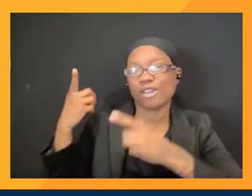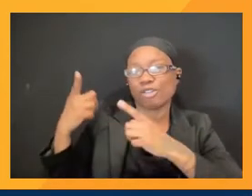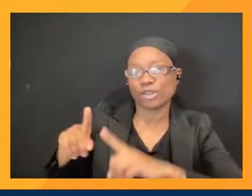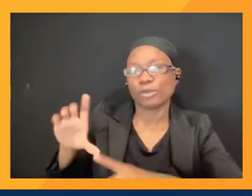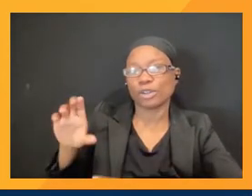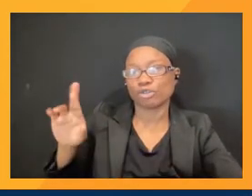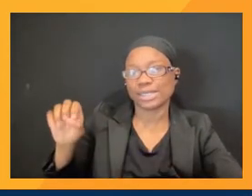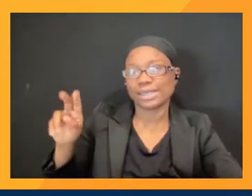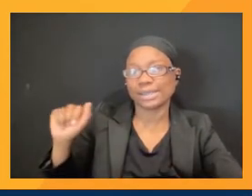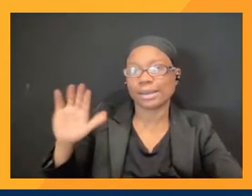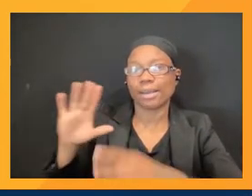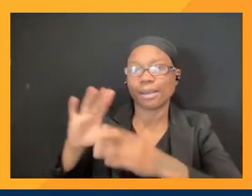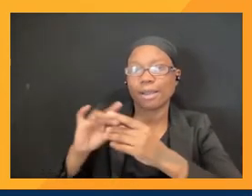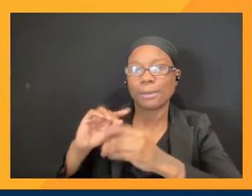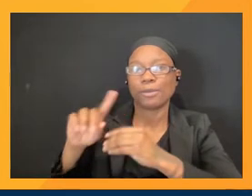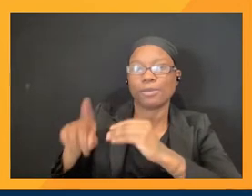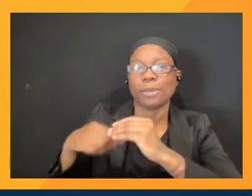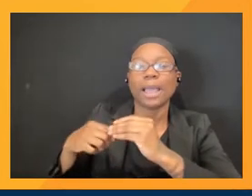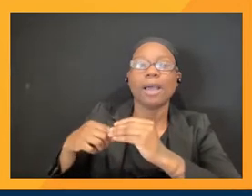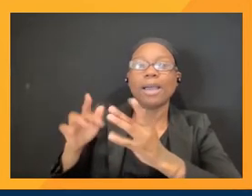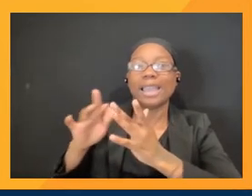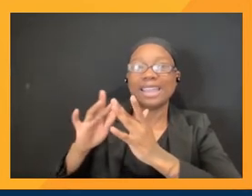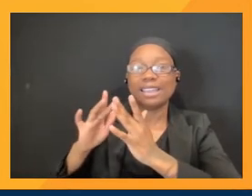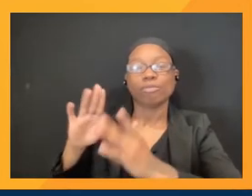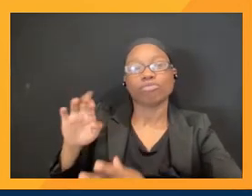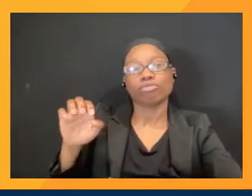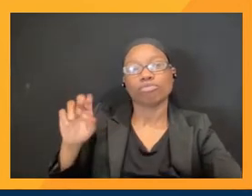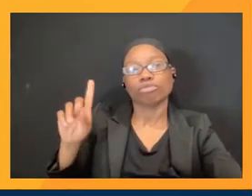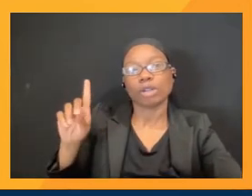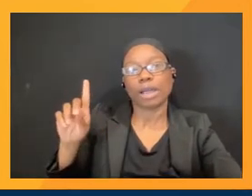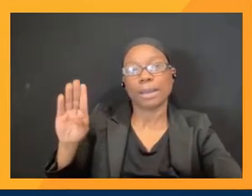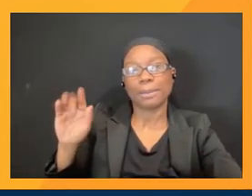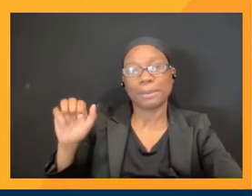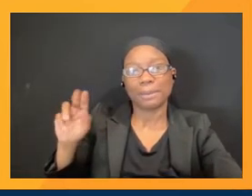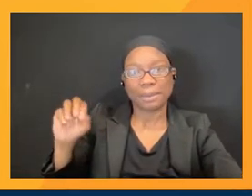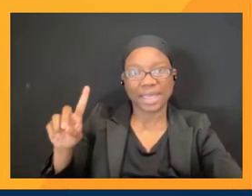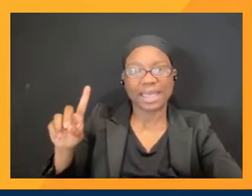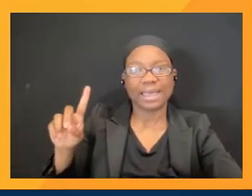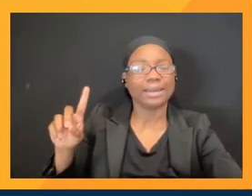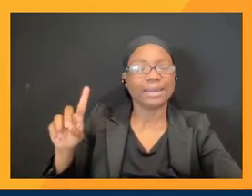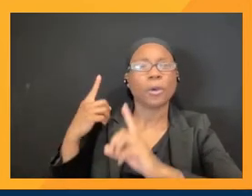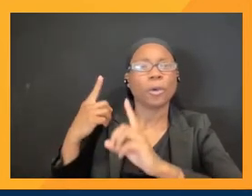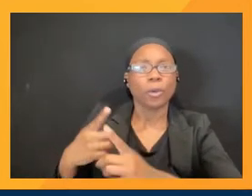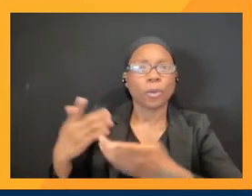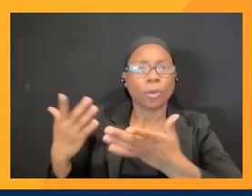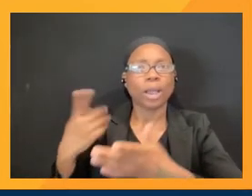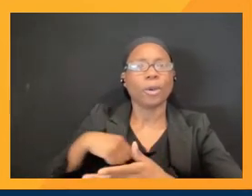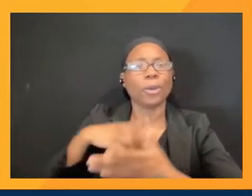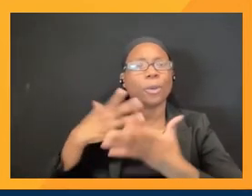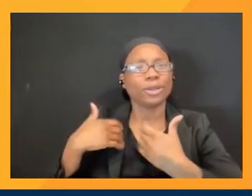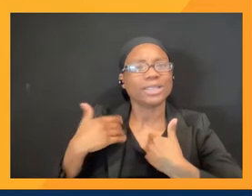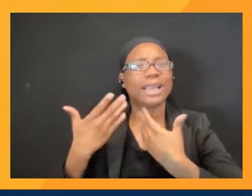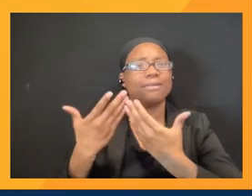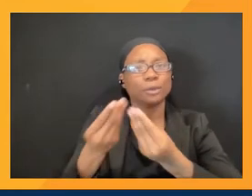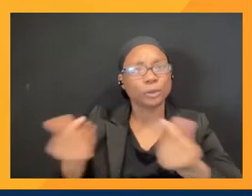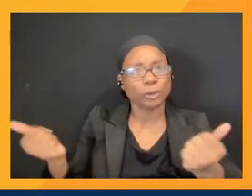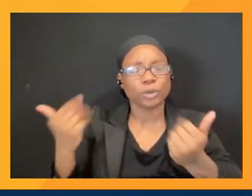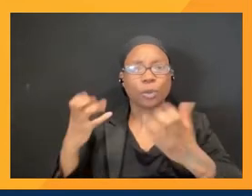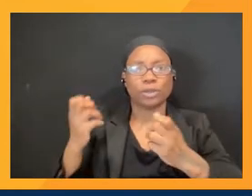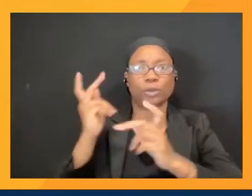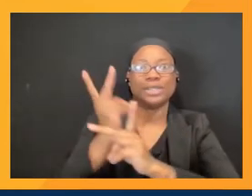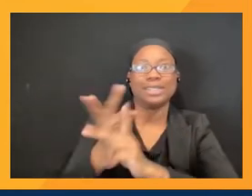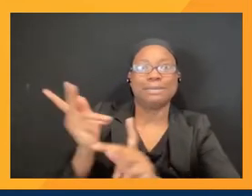doing. We're a home sharing, and we're really actually built on economic empowerment. I have to share the story of how we